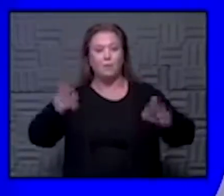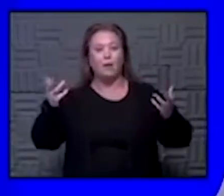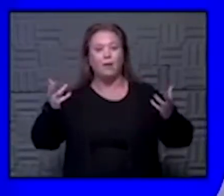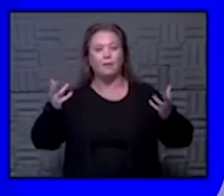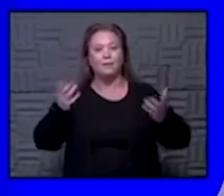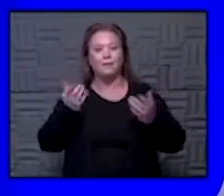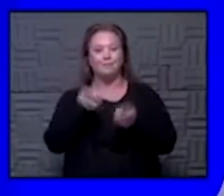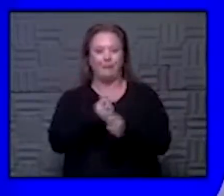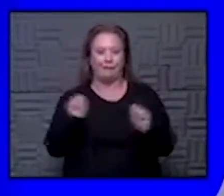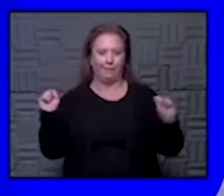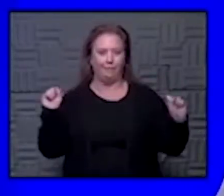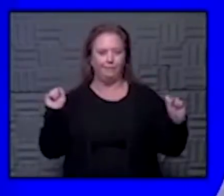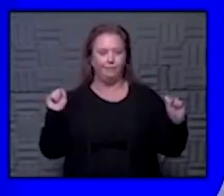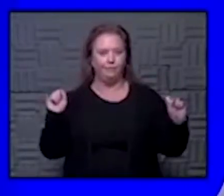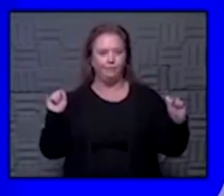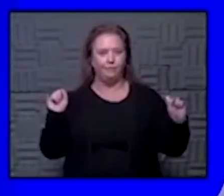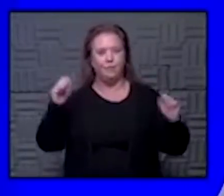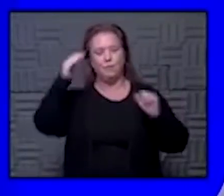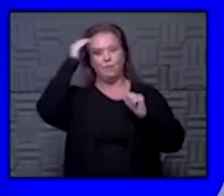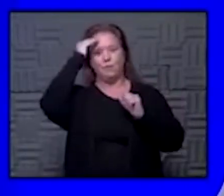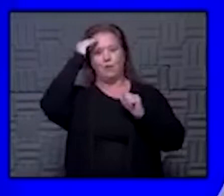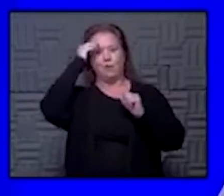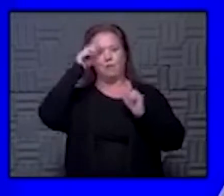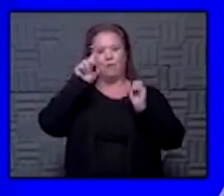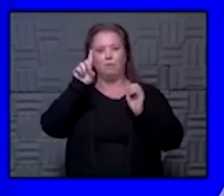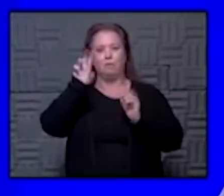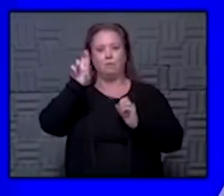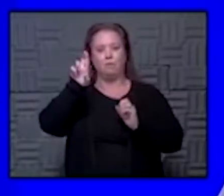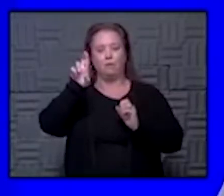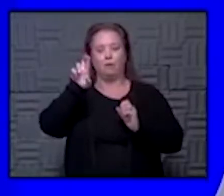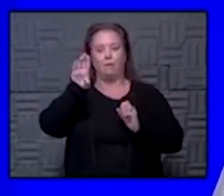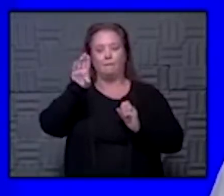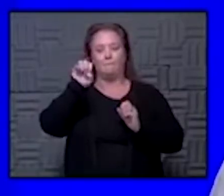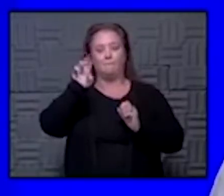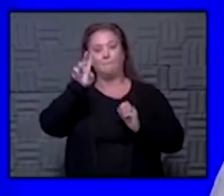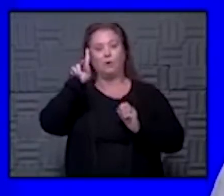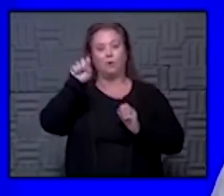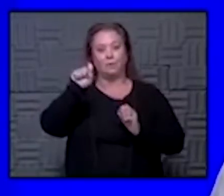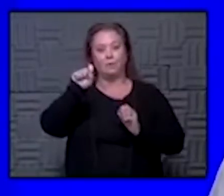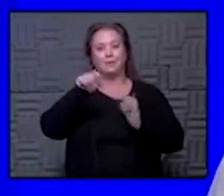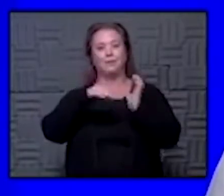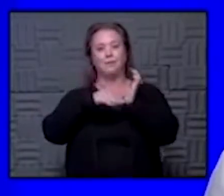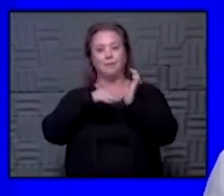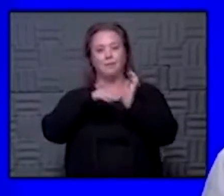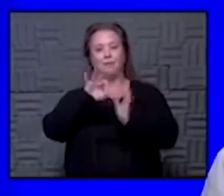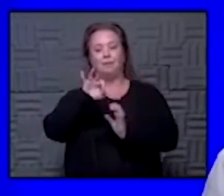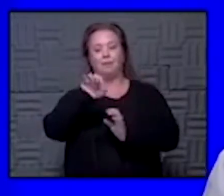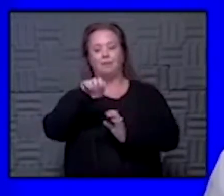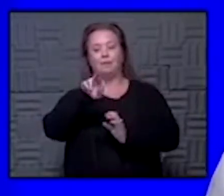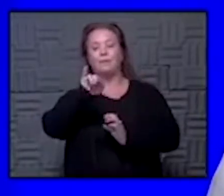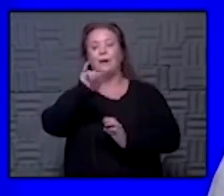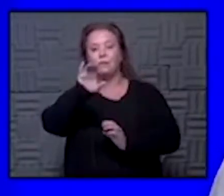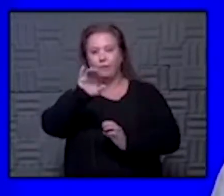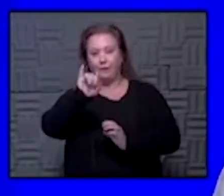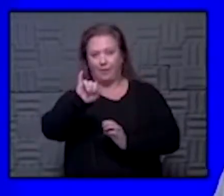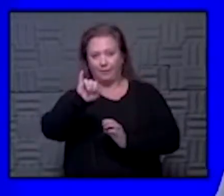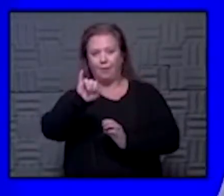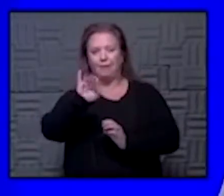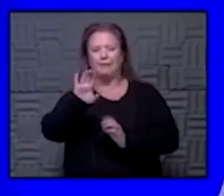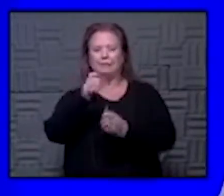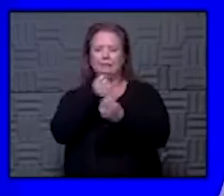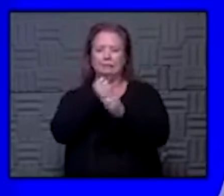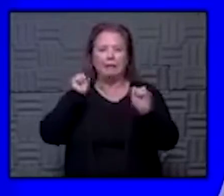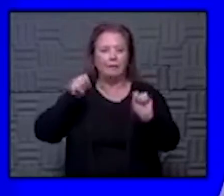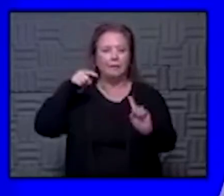we know from the words of Dr. Birx and Fauci that safety is going to be one of